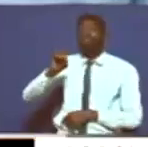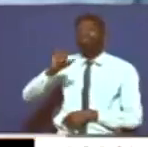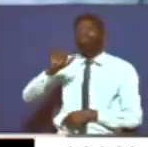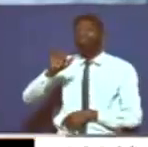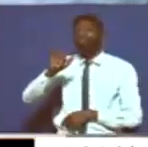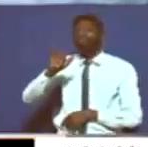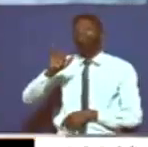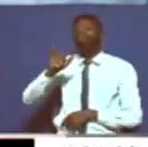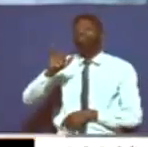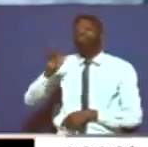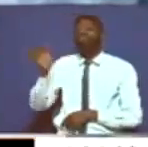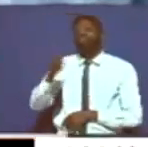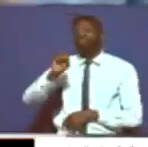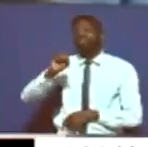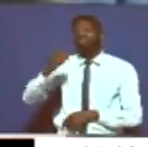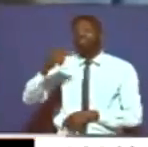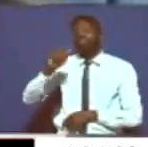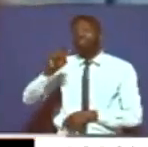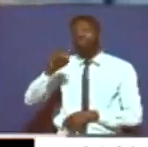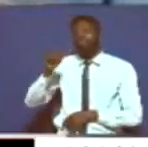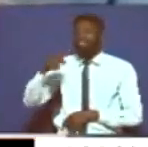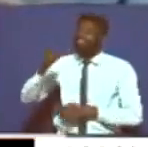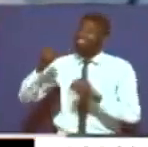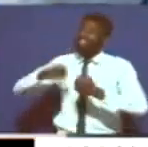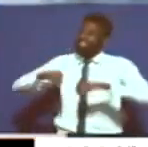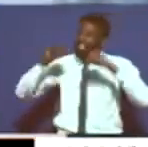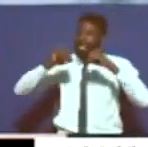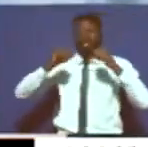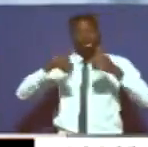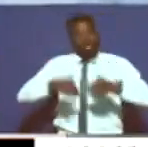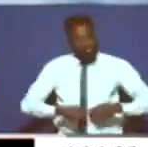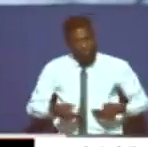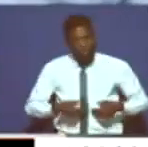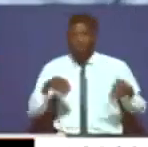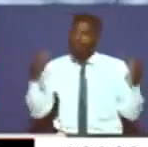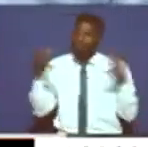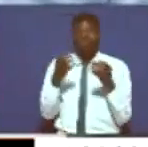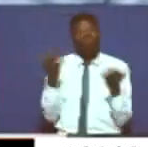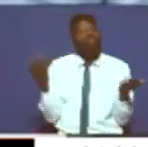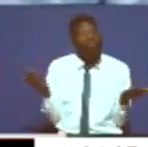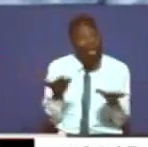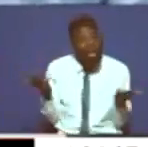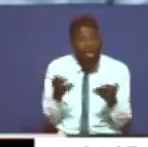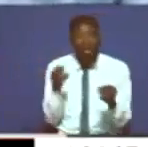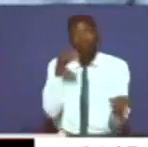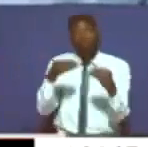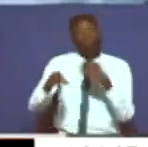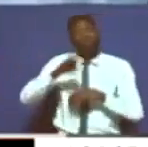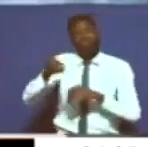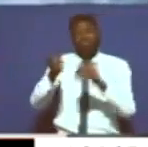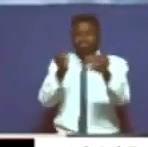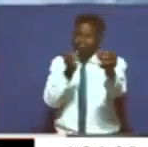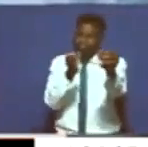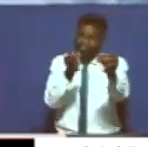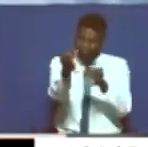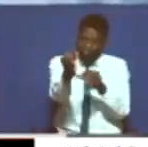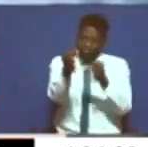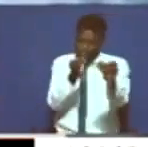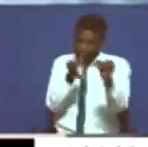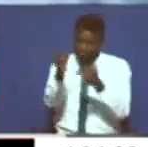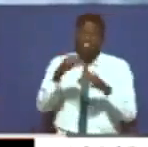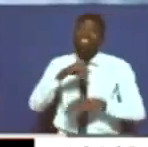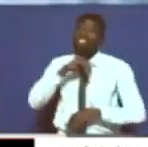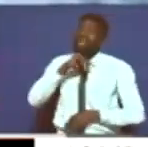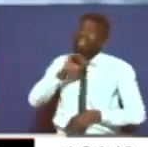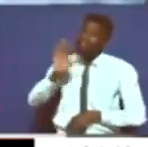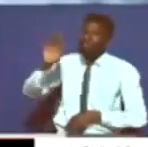the captain, she's the chairperson of Young Captains in Busia County, spelling out what she expects from Raila Amolo Odinga's